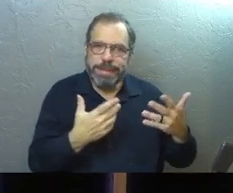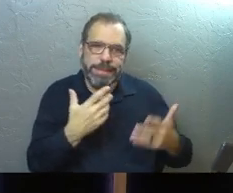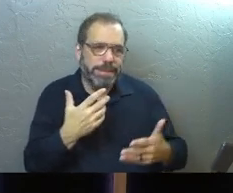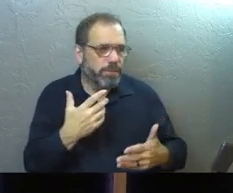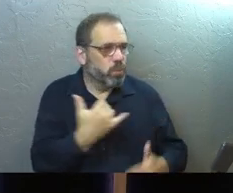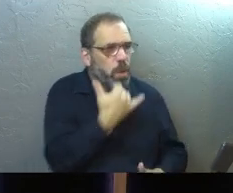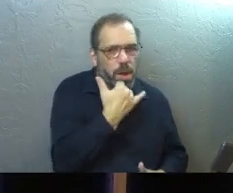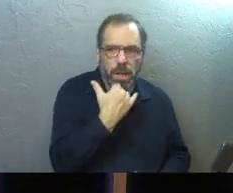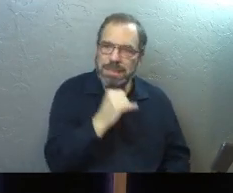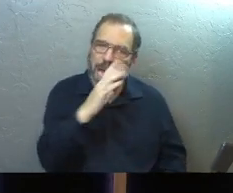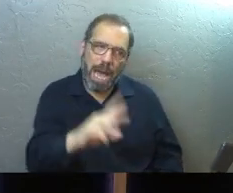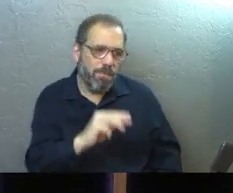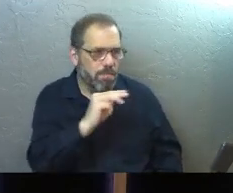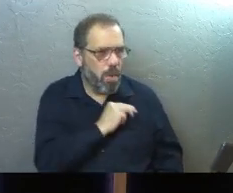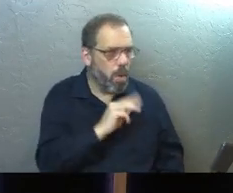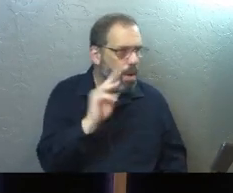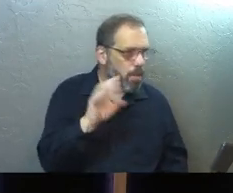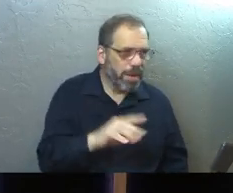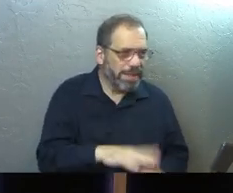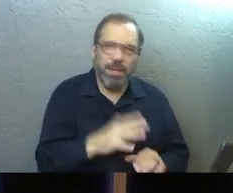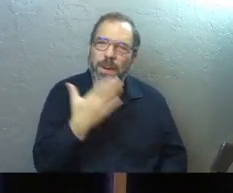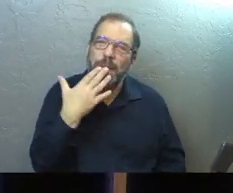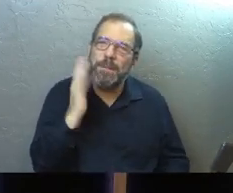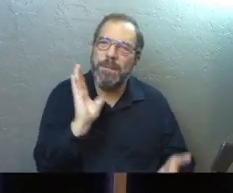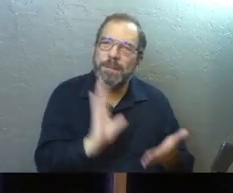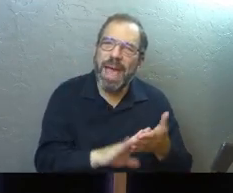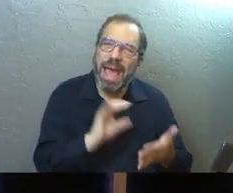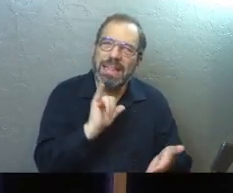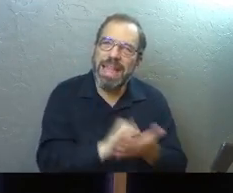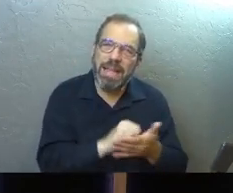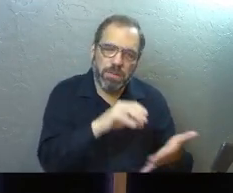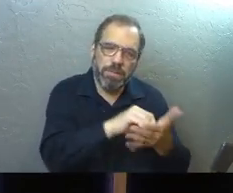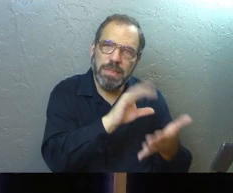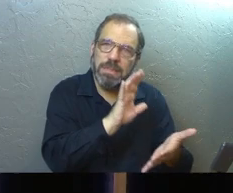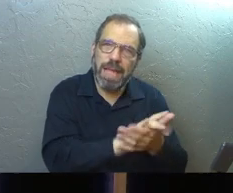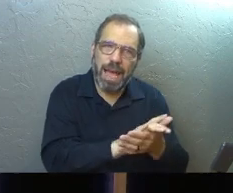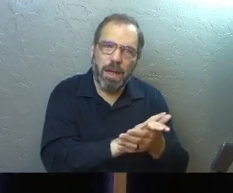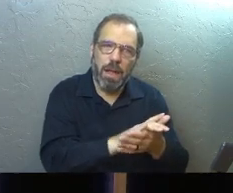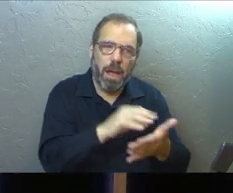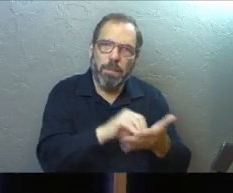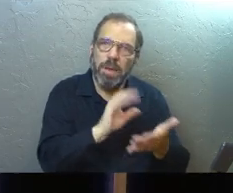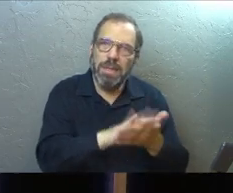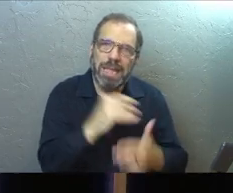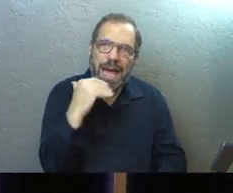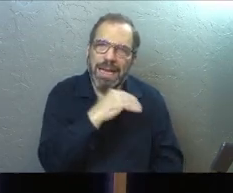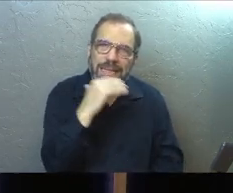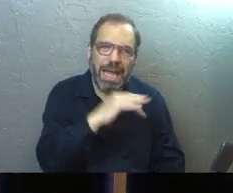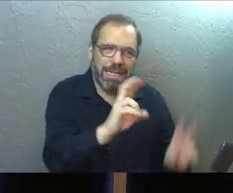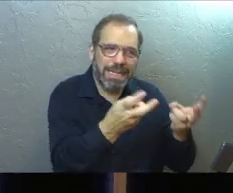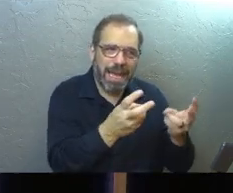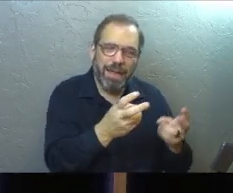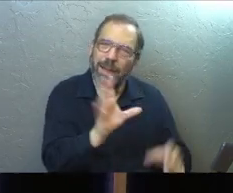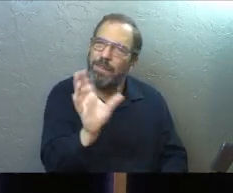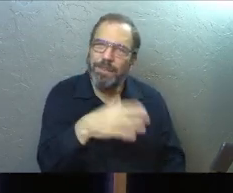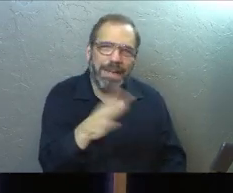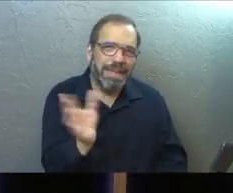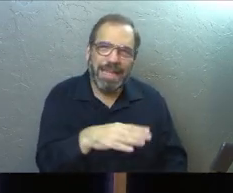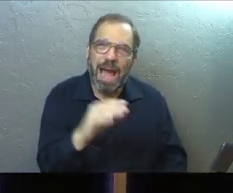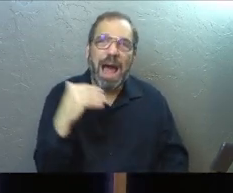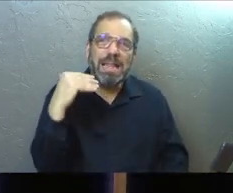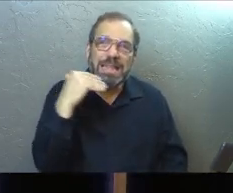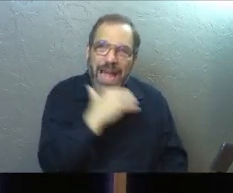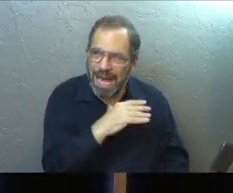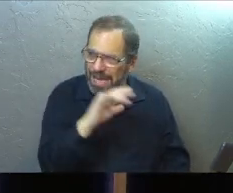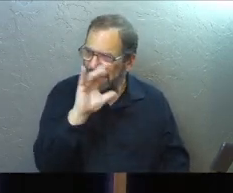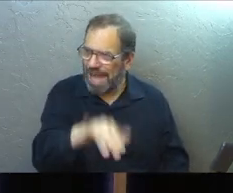moral and all this kind of stuff. It's kind of naughtiness, right? Like that's what we put lying into that category, but it's not.